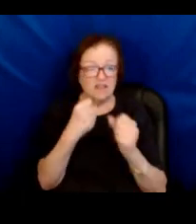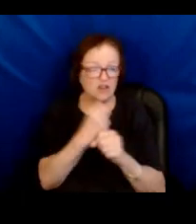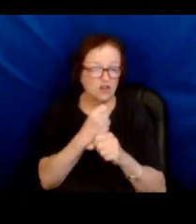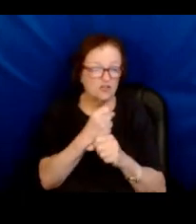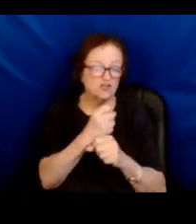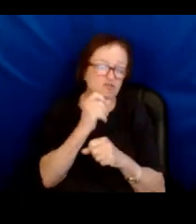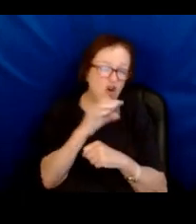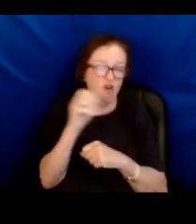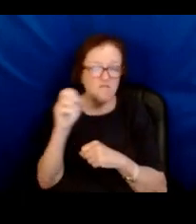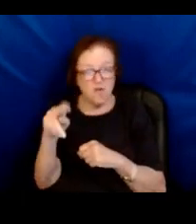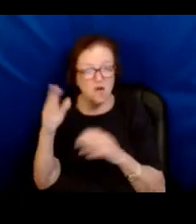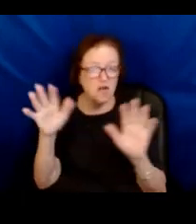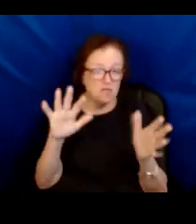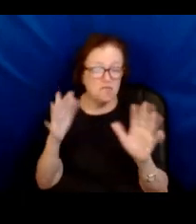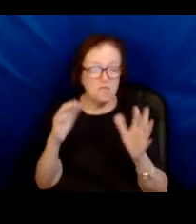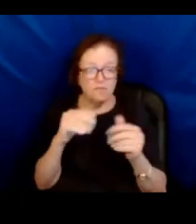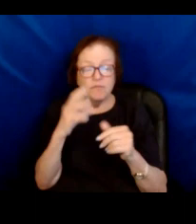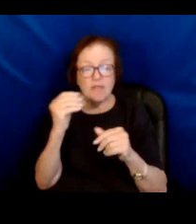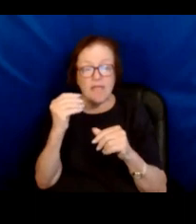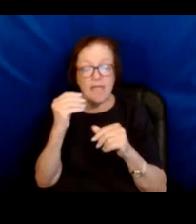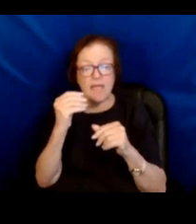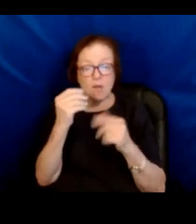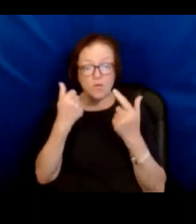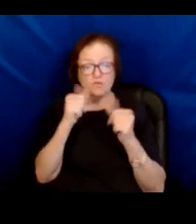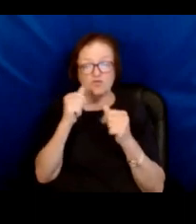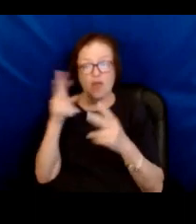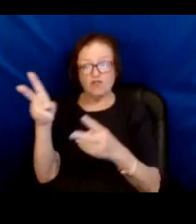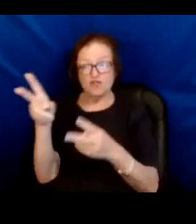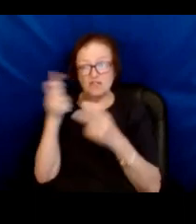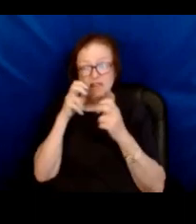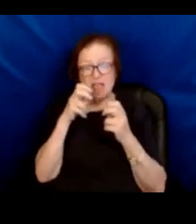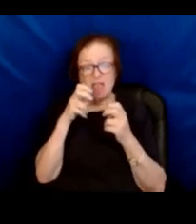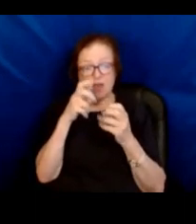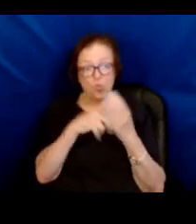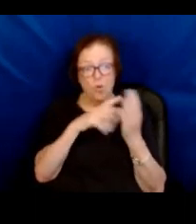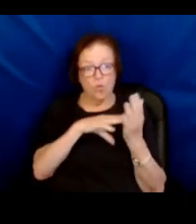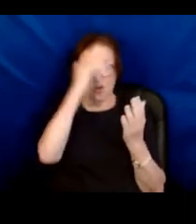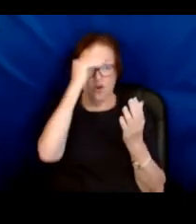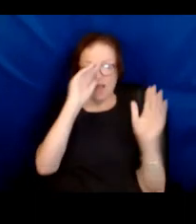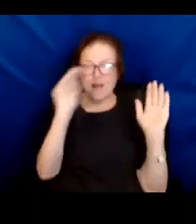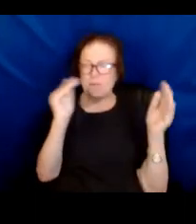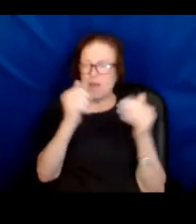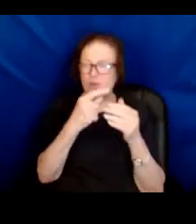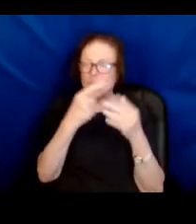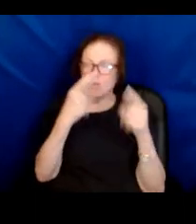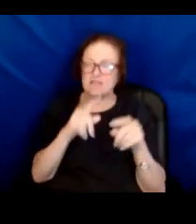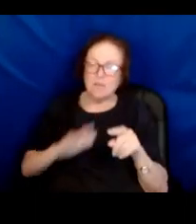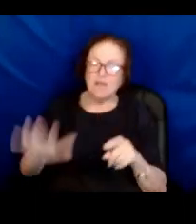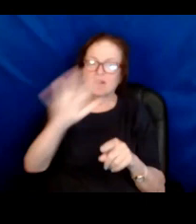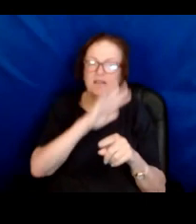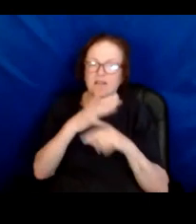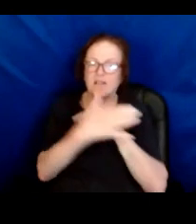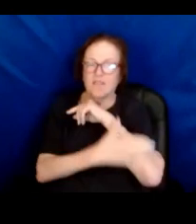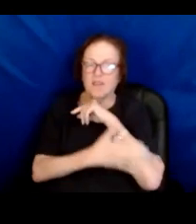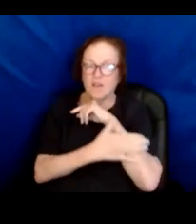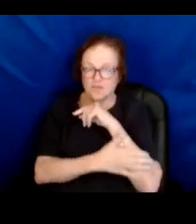and was really excited to try to take what we've been learning down here and look at what's going on nationally through this task force. So I just want to